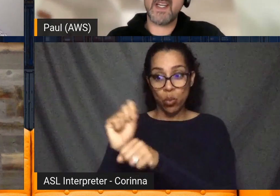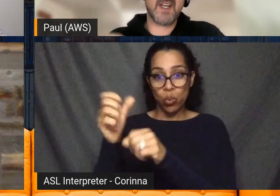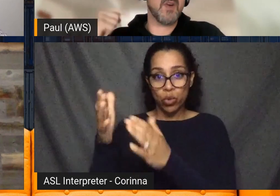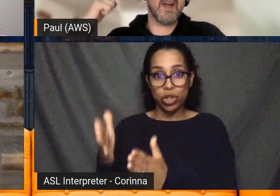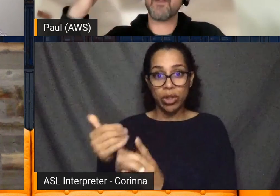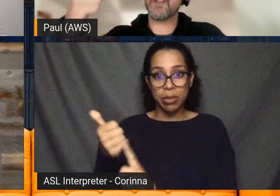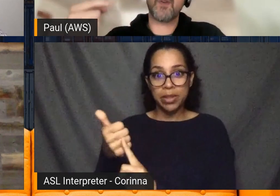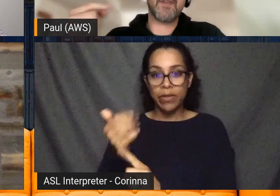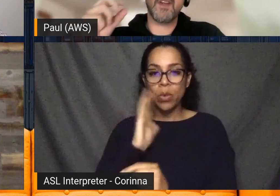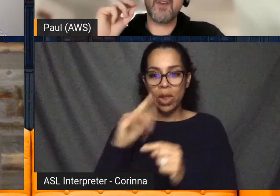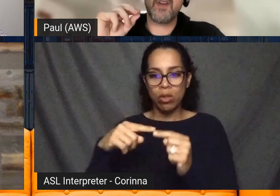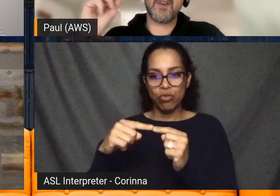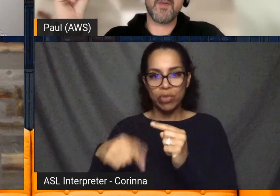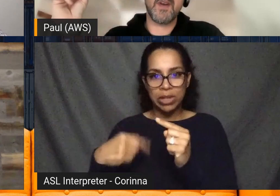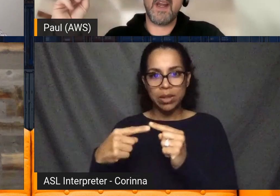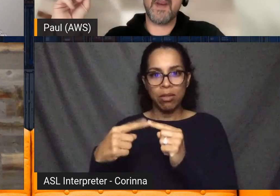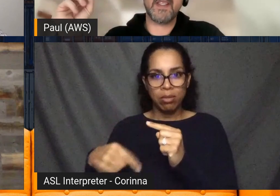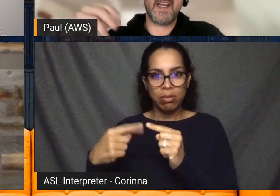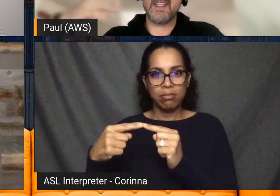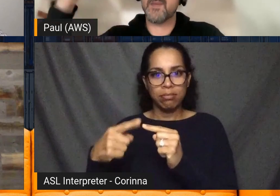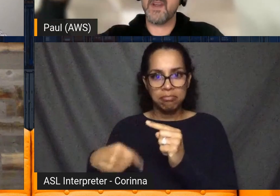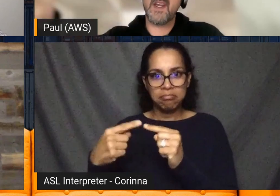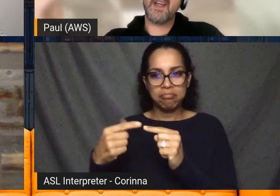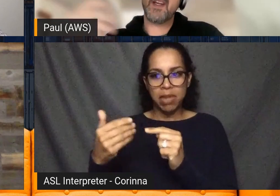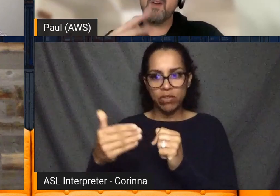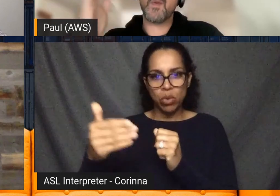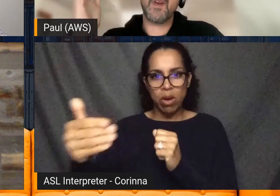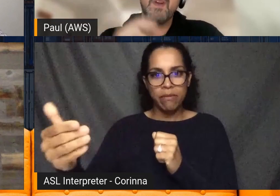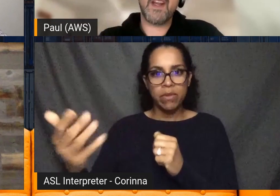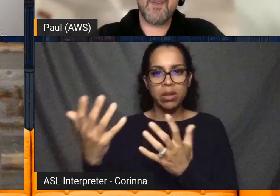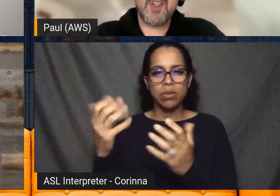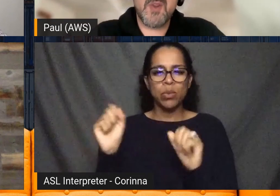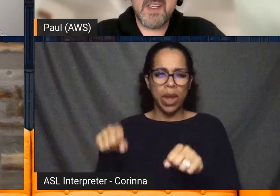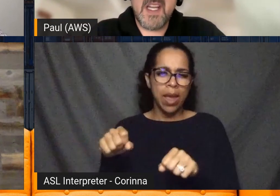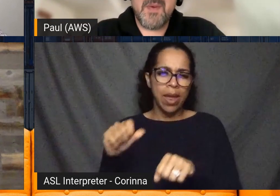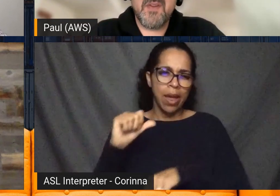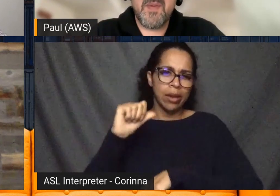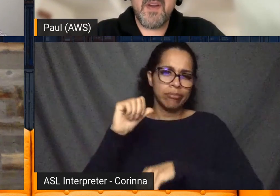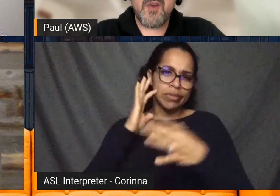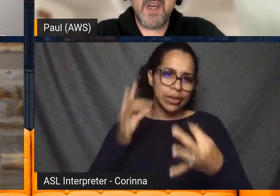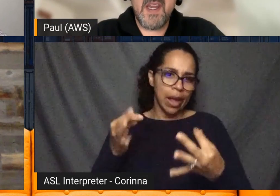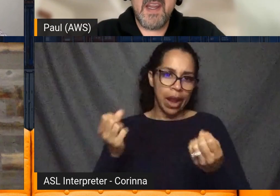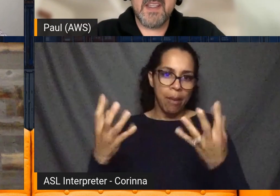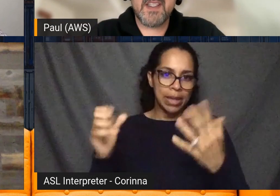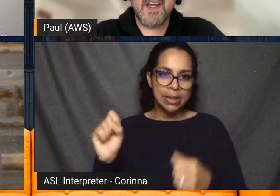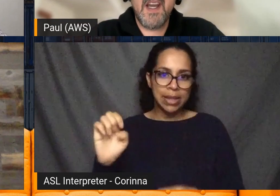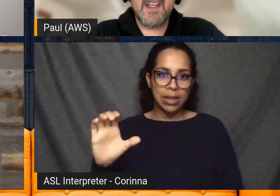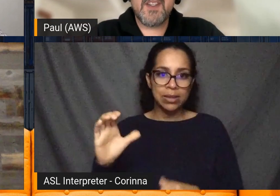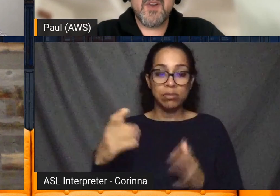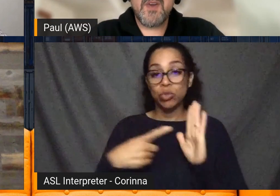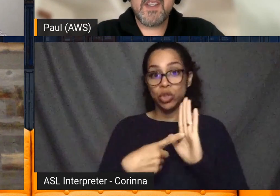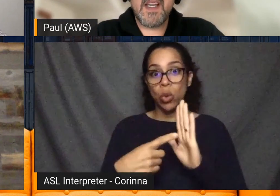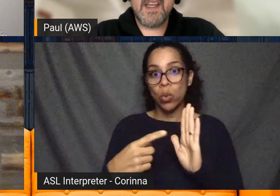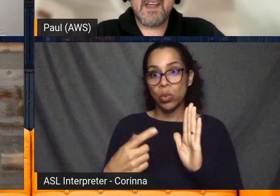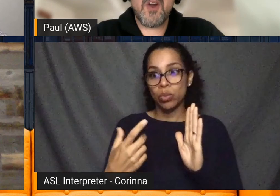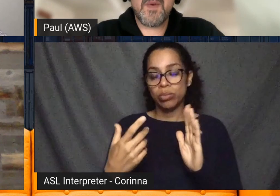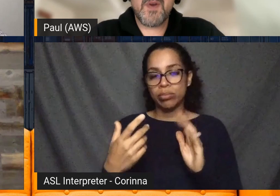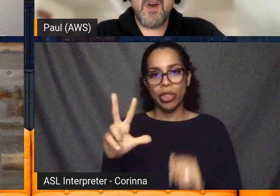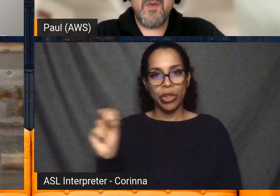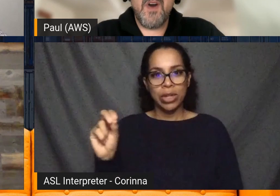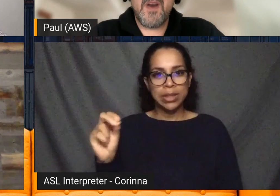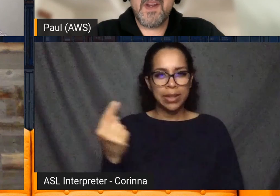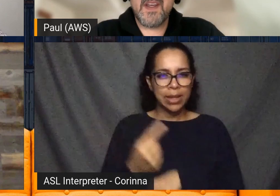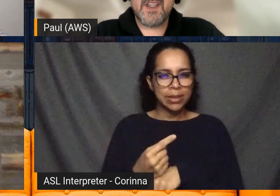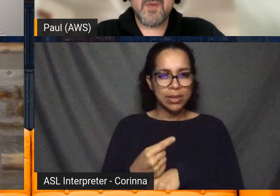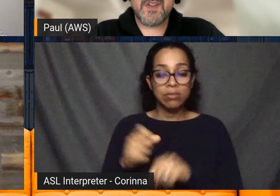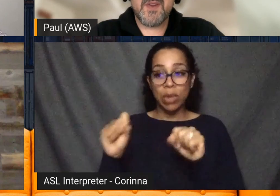to recycle every so often. You can determine how many seconds, but we showed the example of about 30 days. And so you can set that, and Karpenter